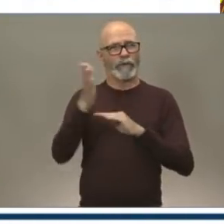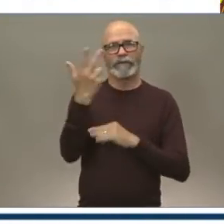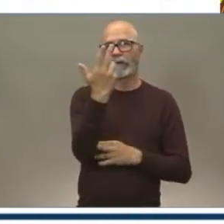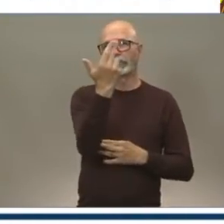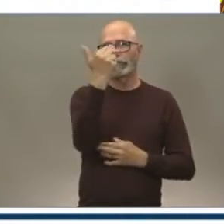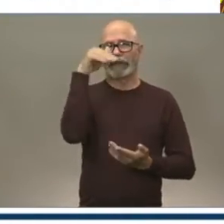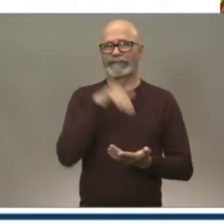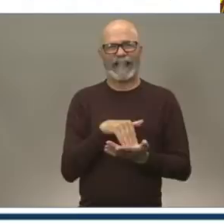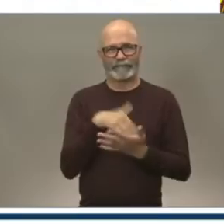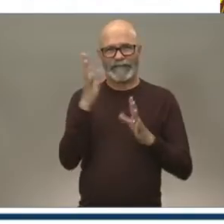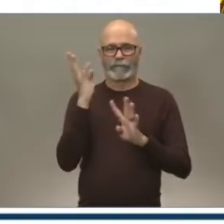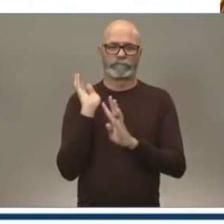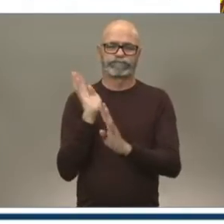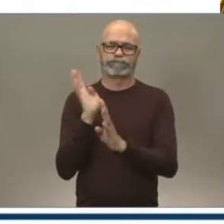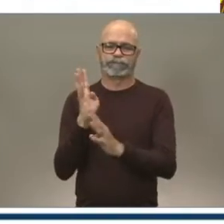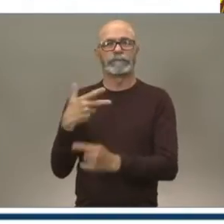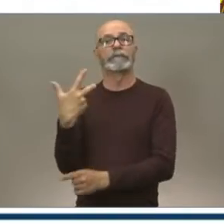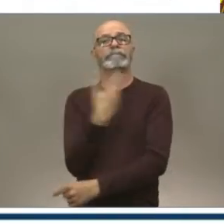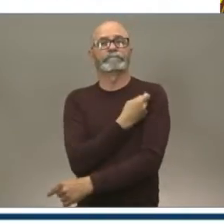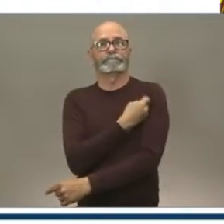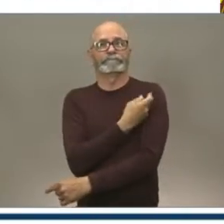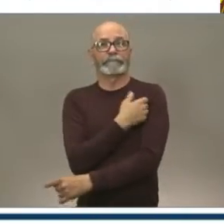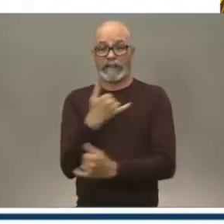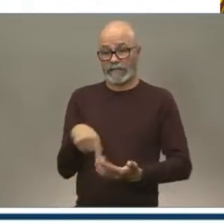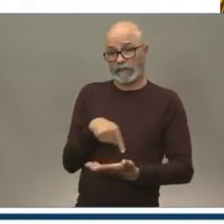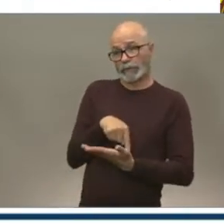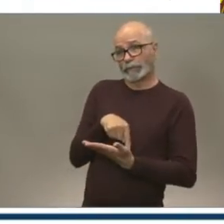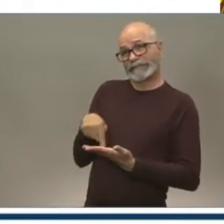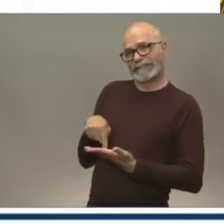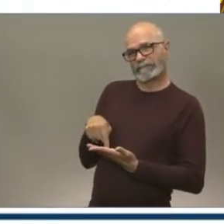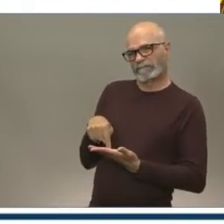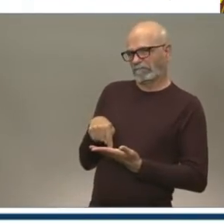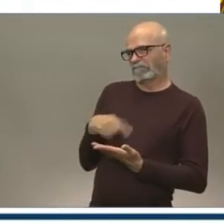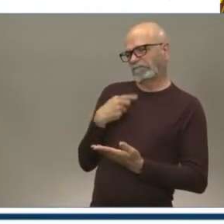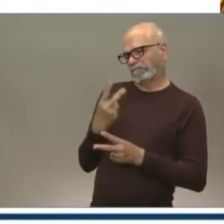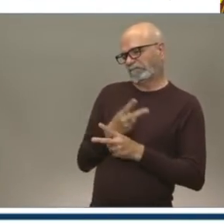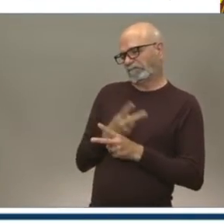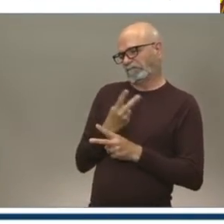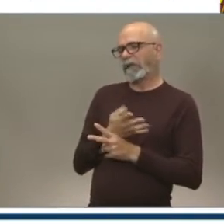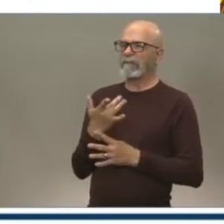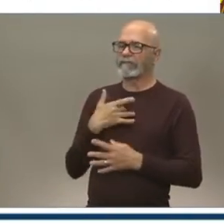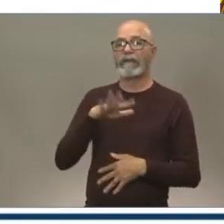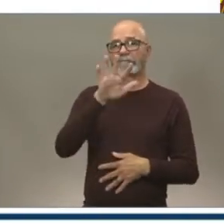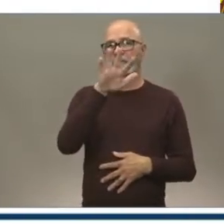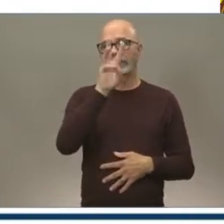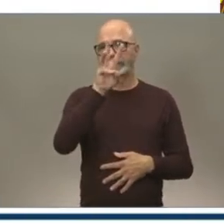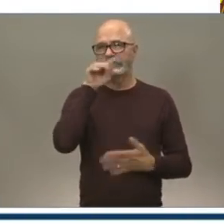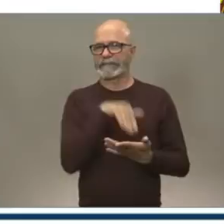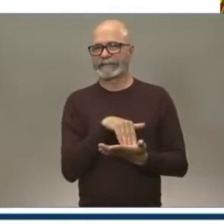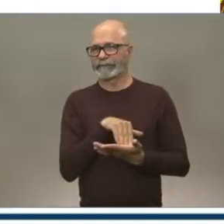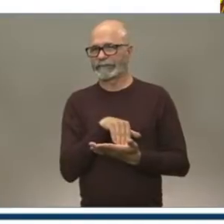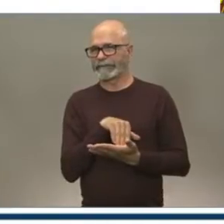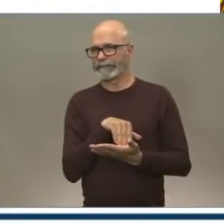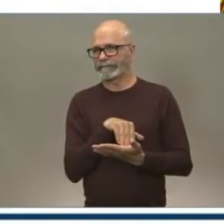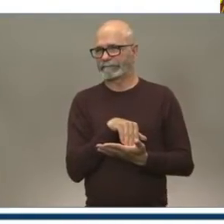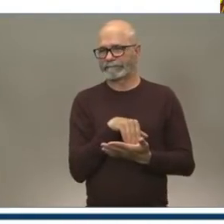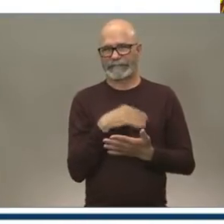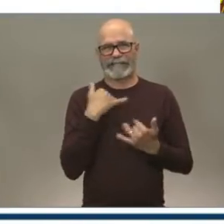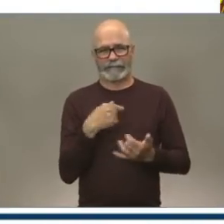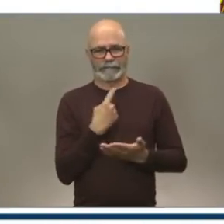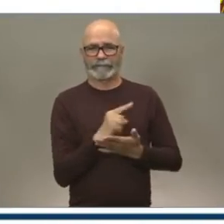we're set to administer over 54,000 of vaccine. Several weeks ago, Dr. Strang said the